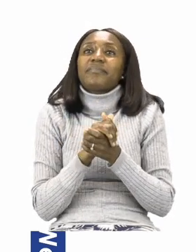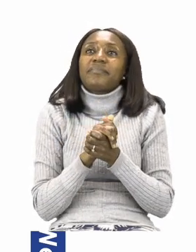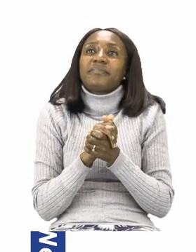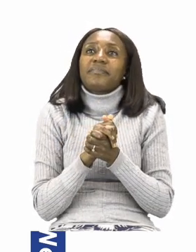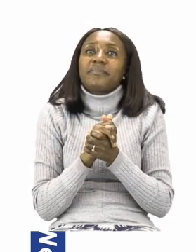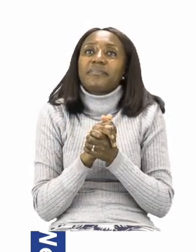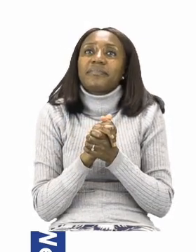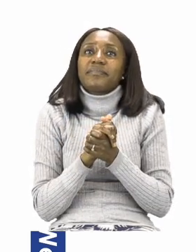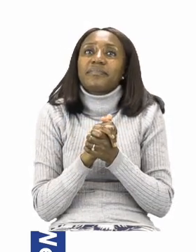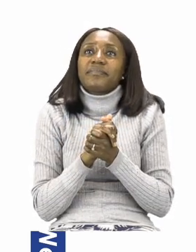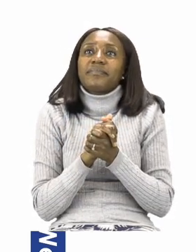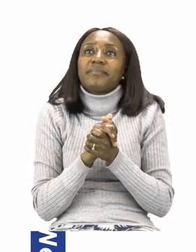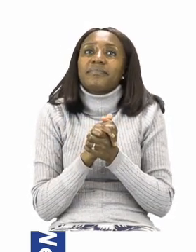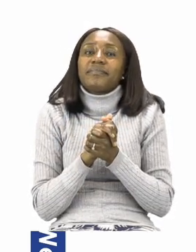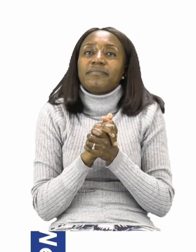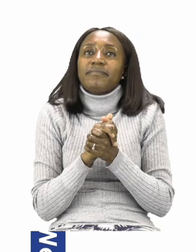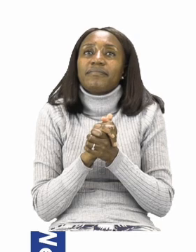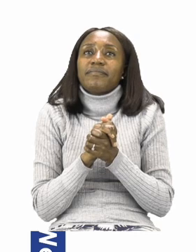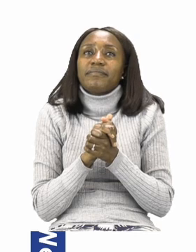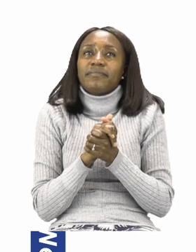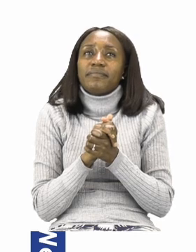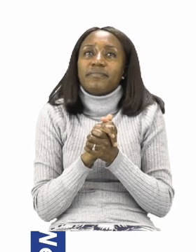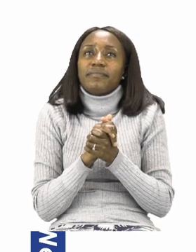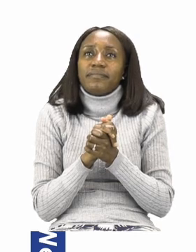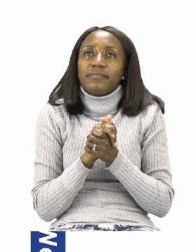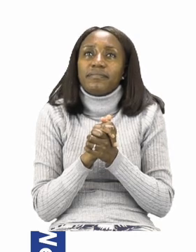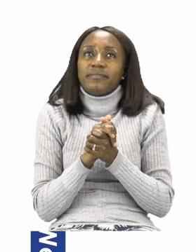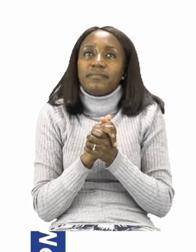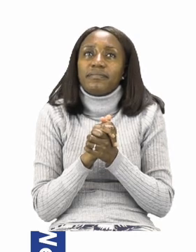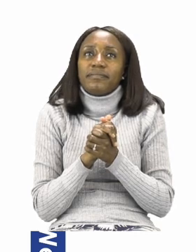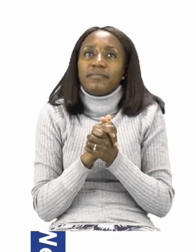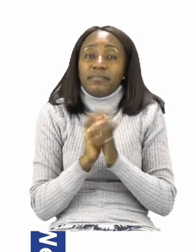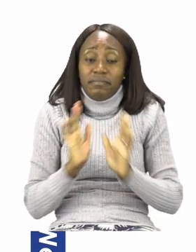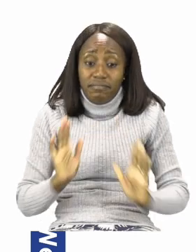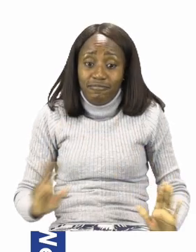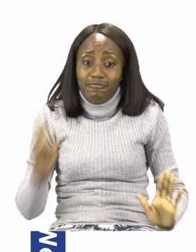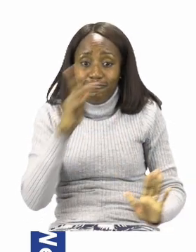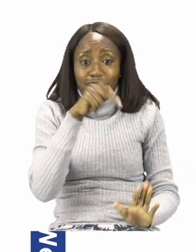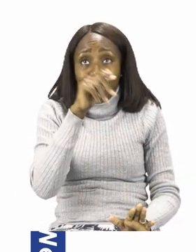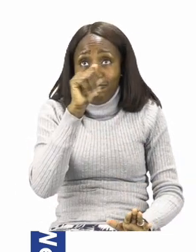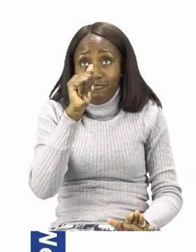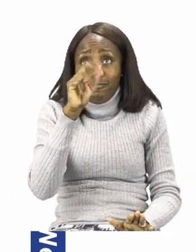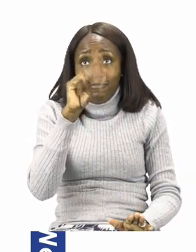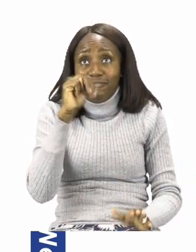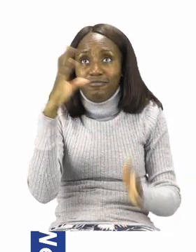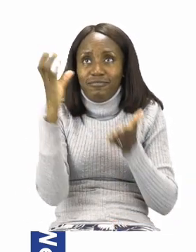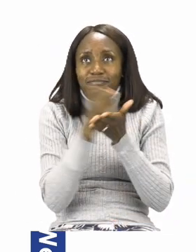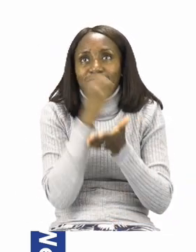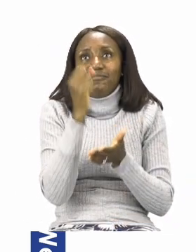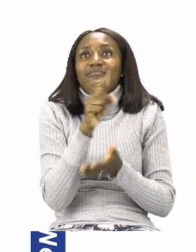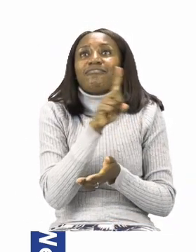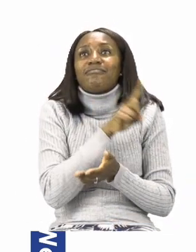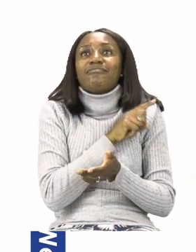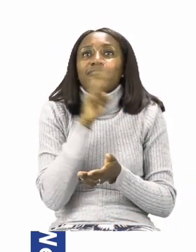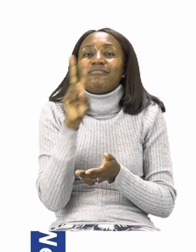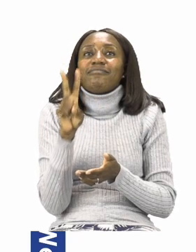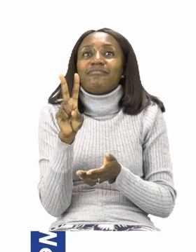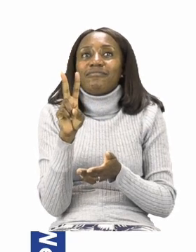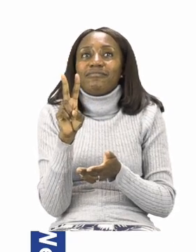say Pam won 12 medals. There we go.